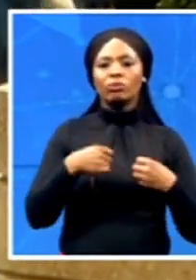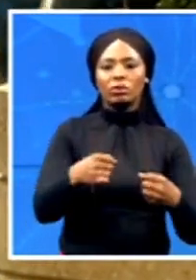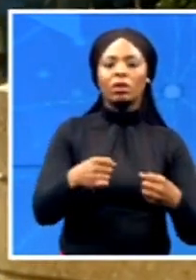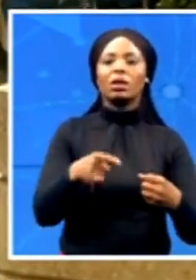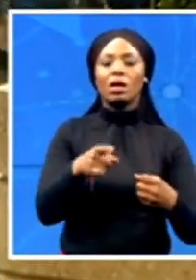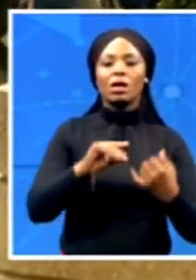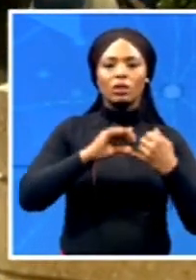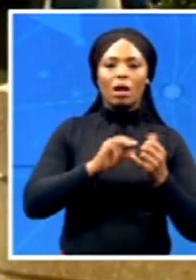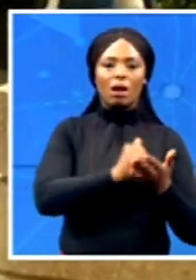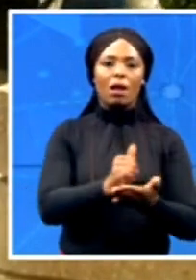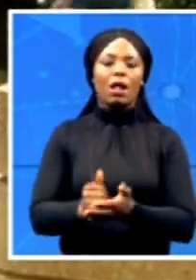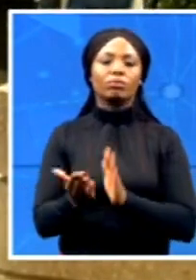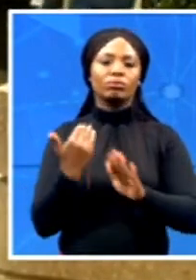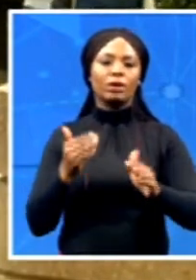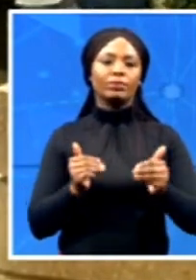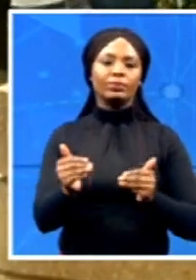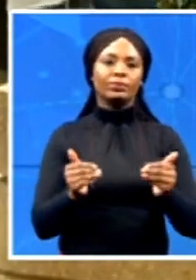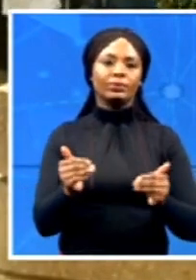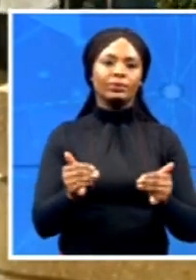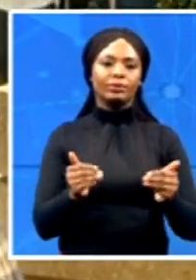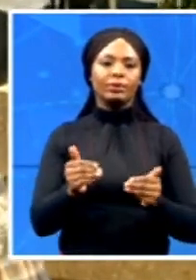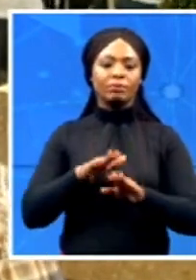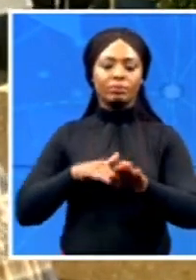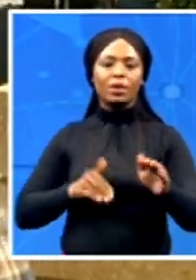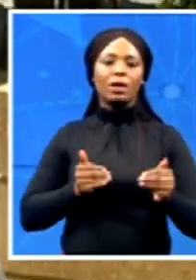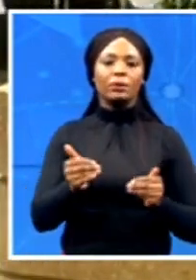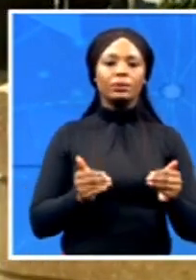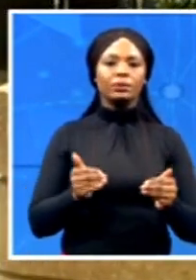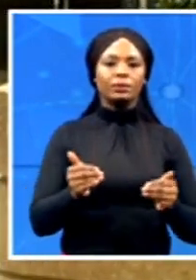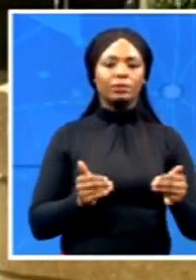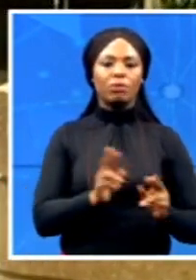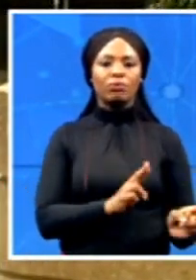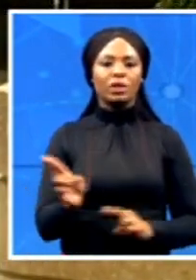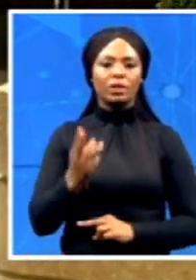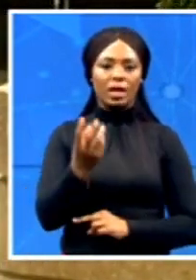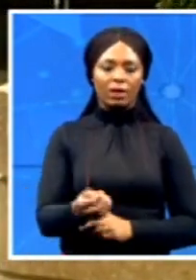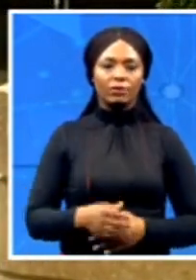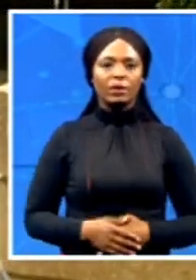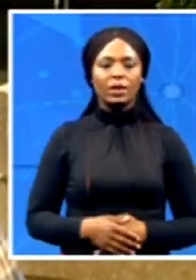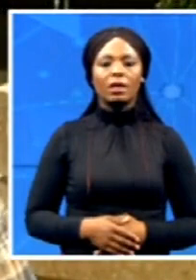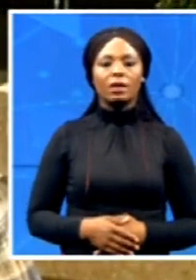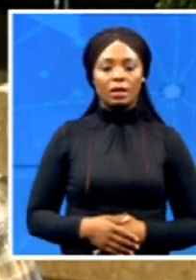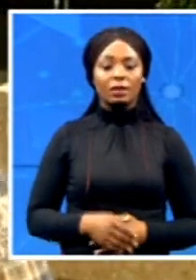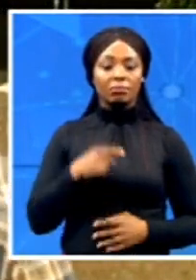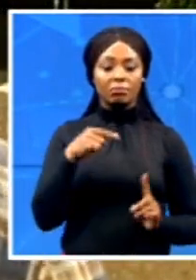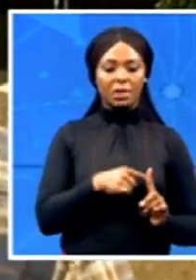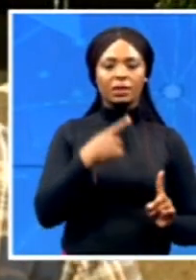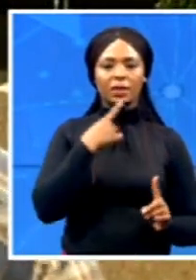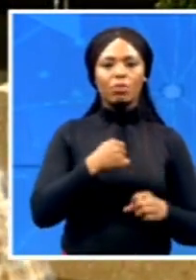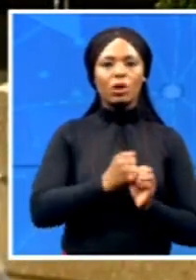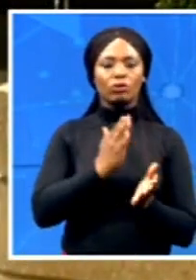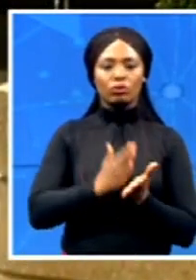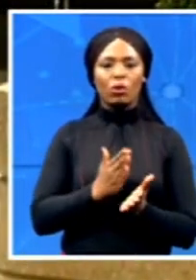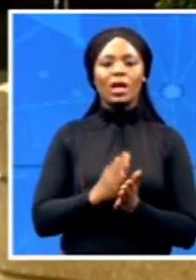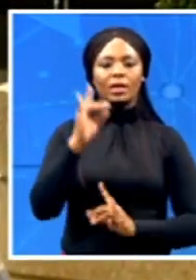to help people. The town will make sure that the town is very safe during this festive